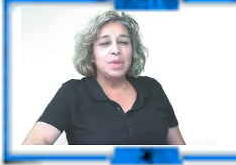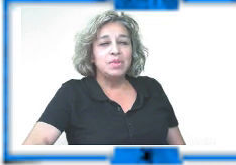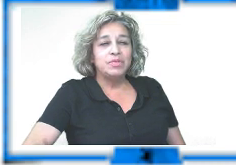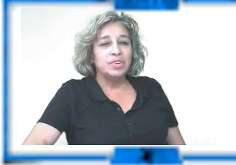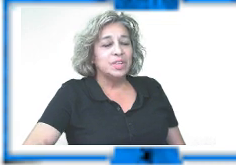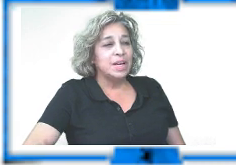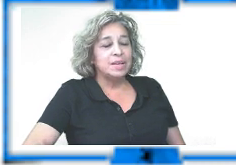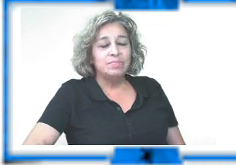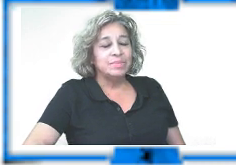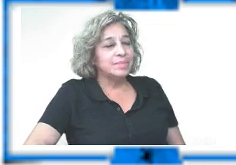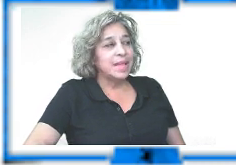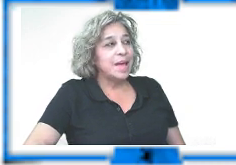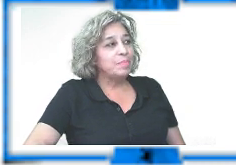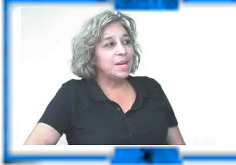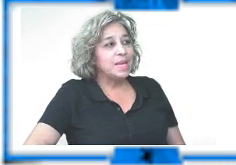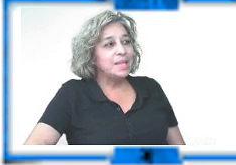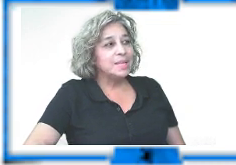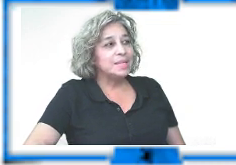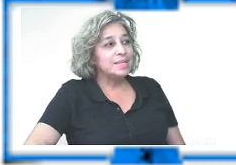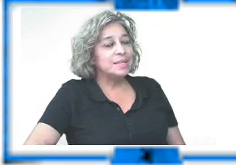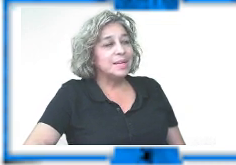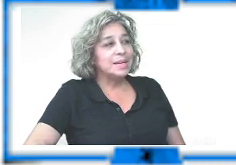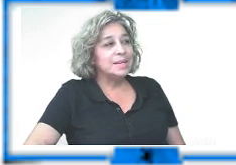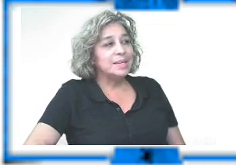something beautiful happening